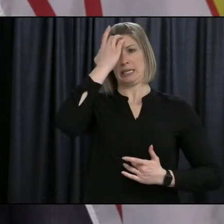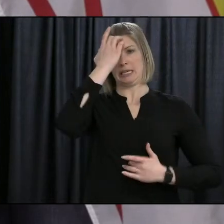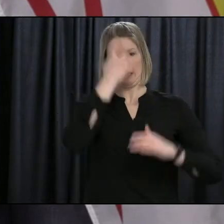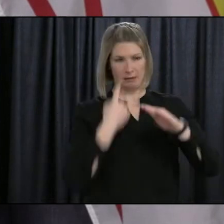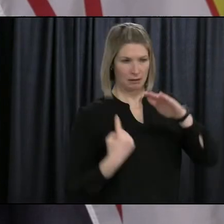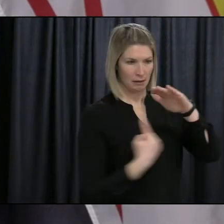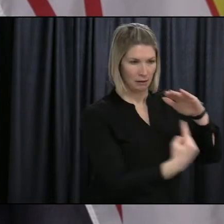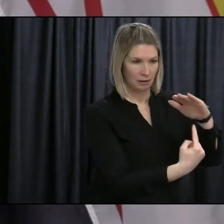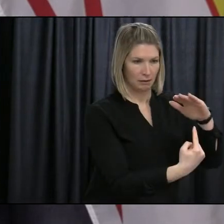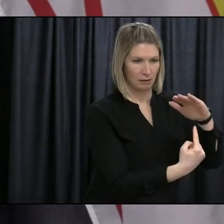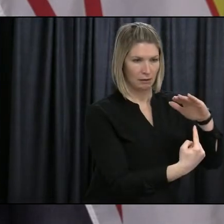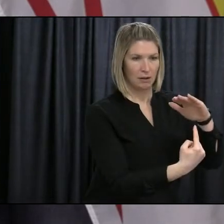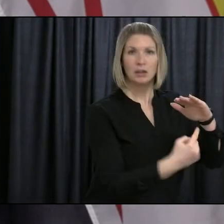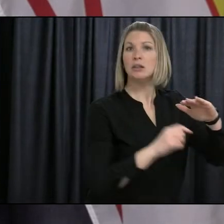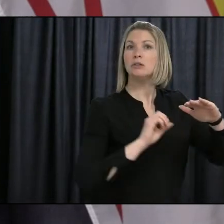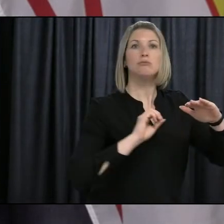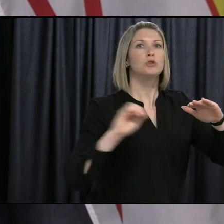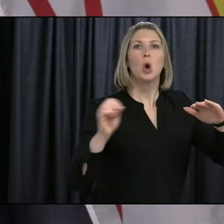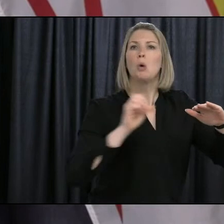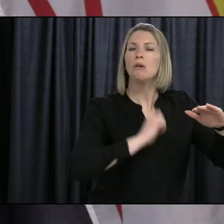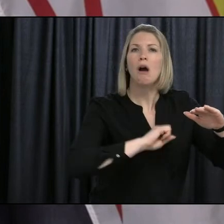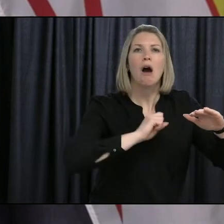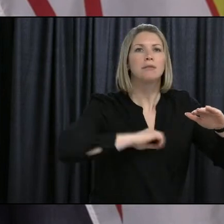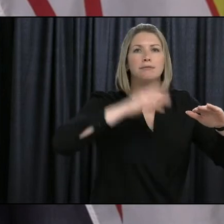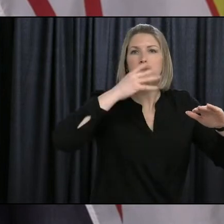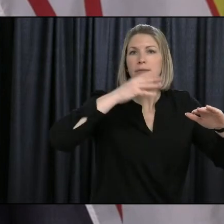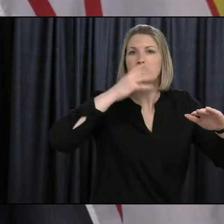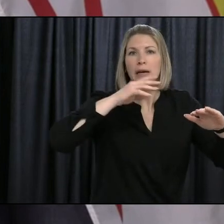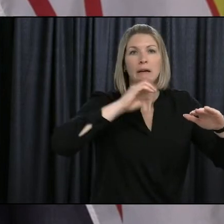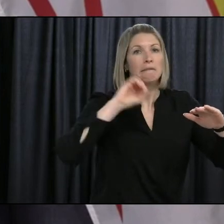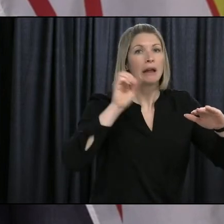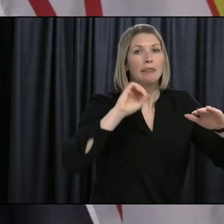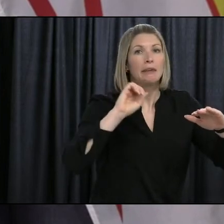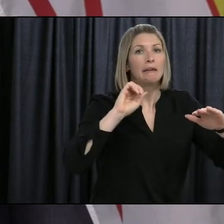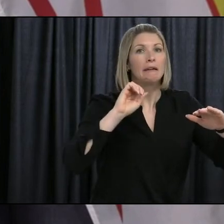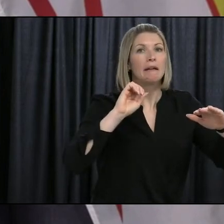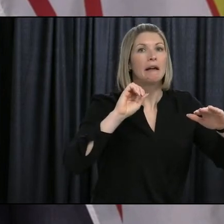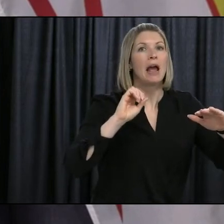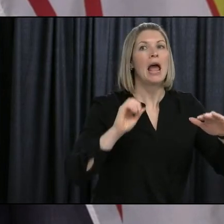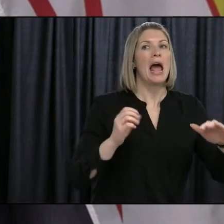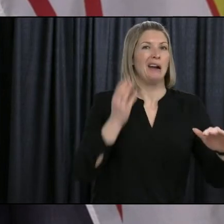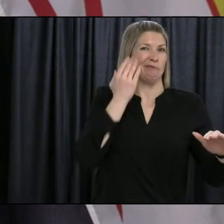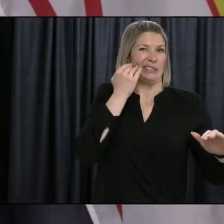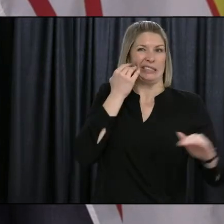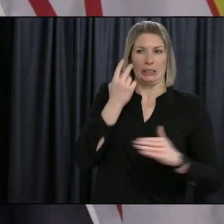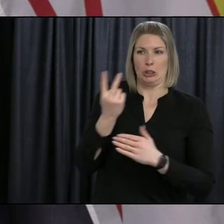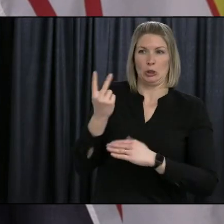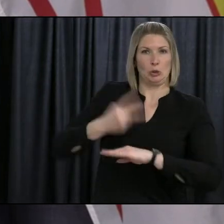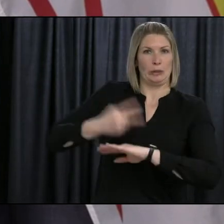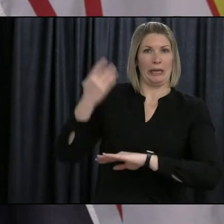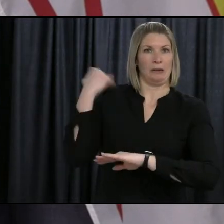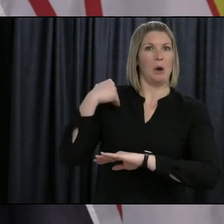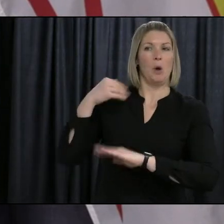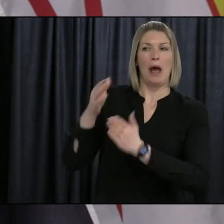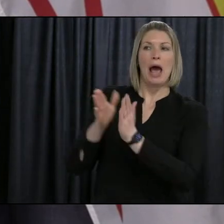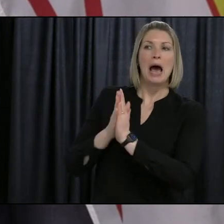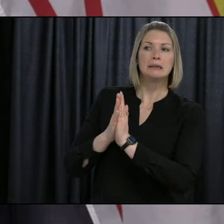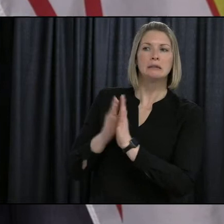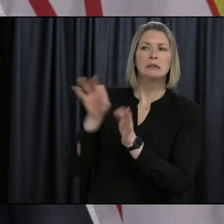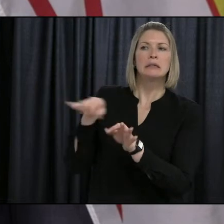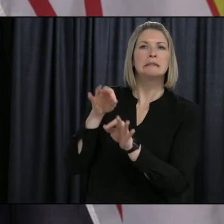of their of that isolation period in the last couple of days when we asked some of those students to get retested.